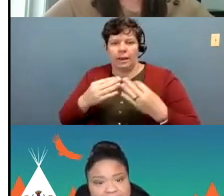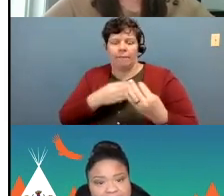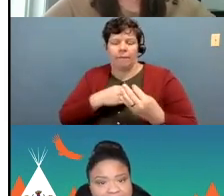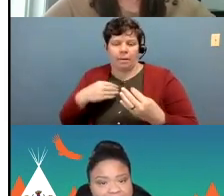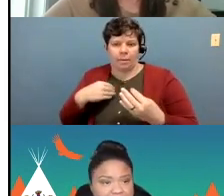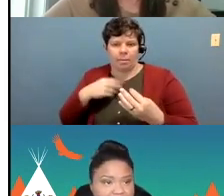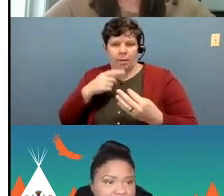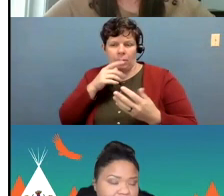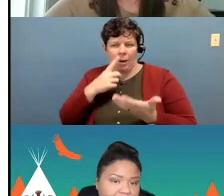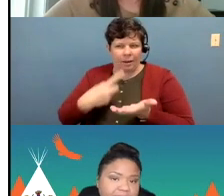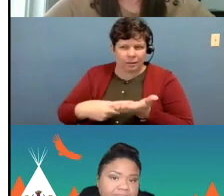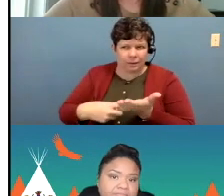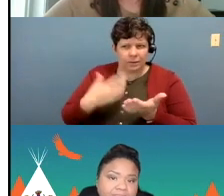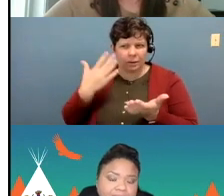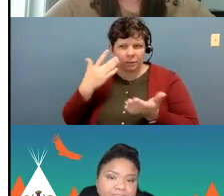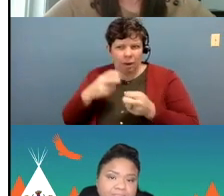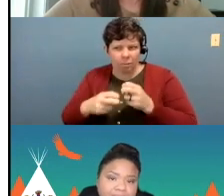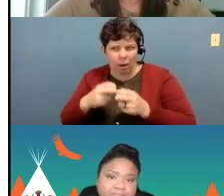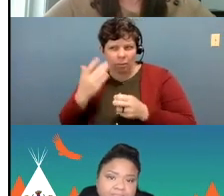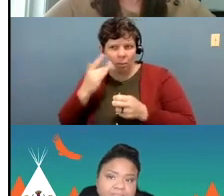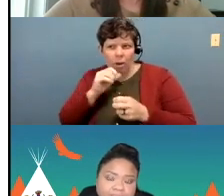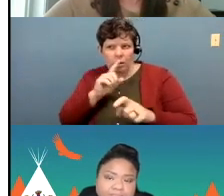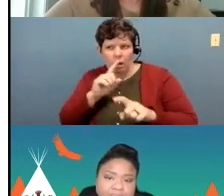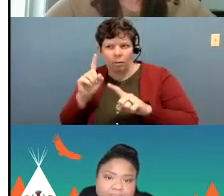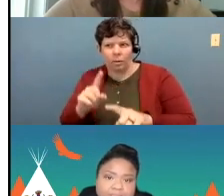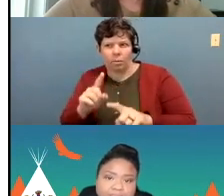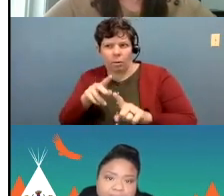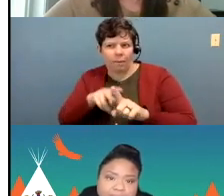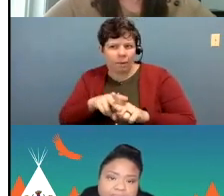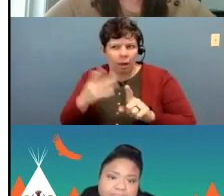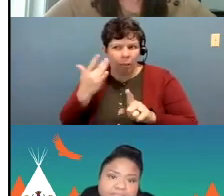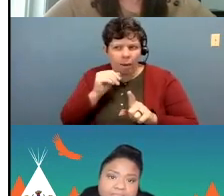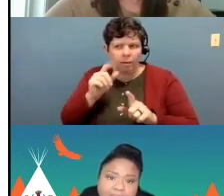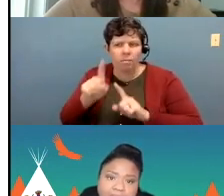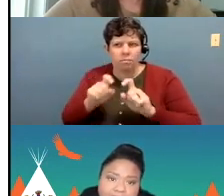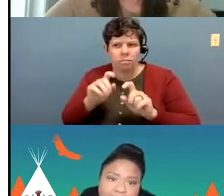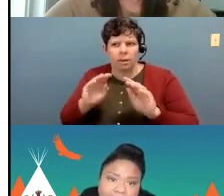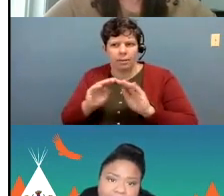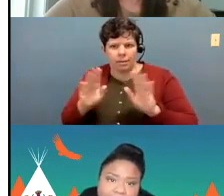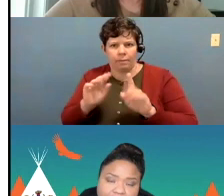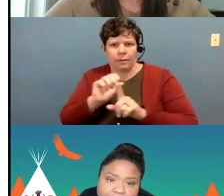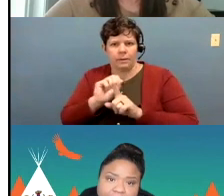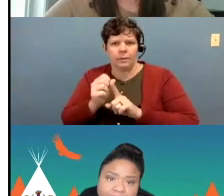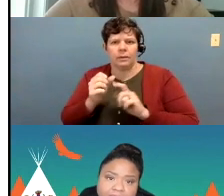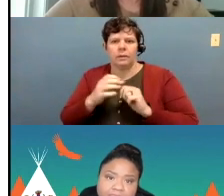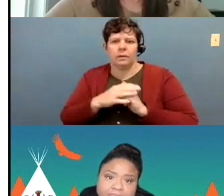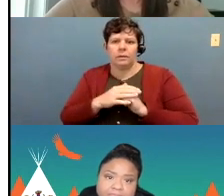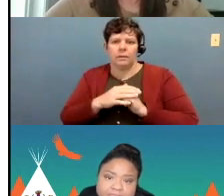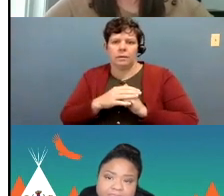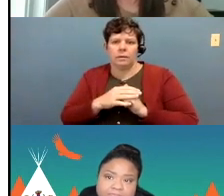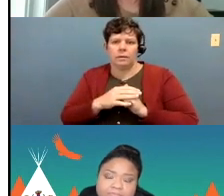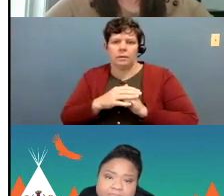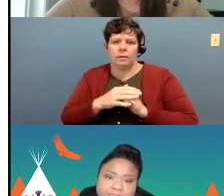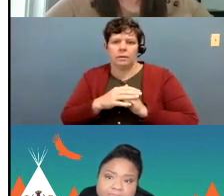and talk to them about what their issues have been in filing a report. And I have different